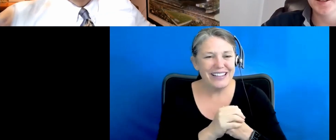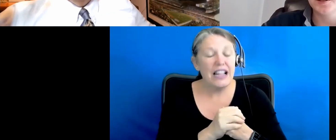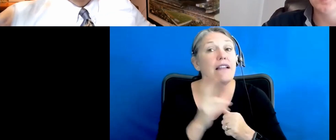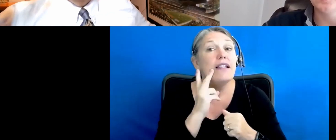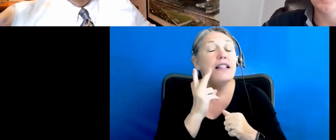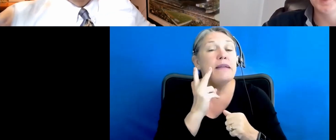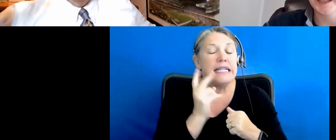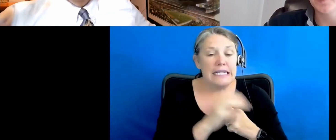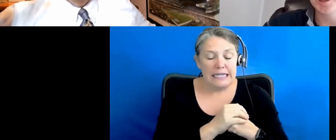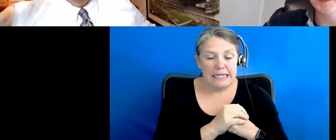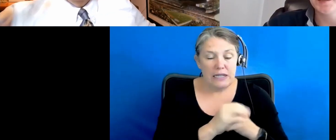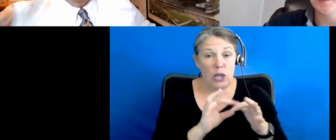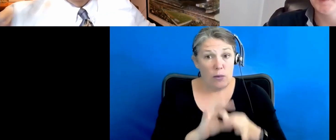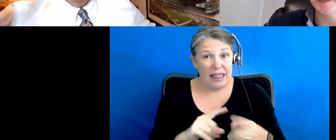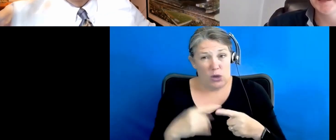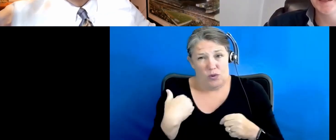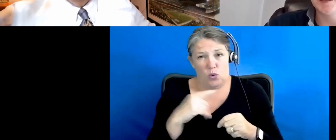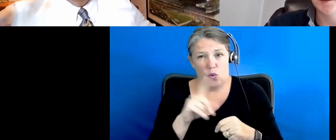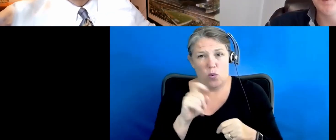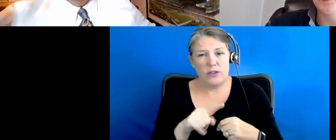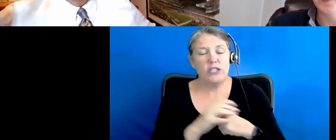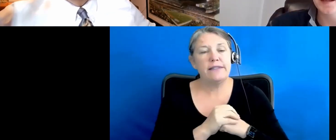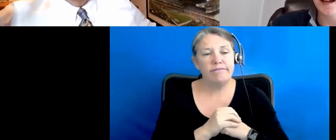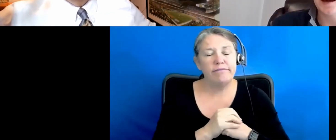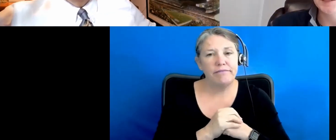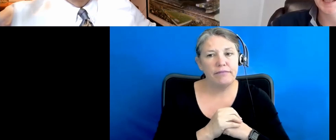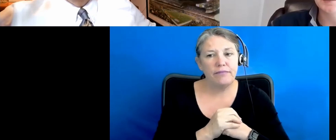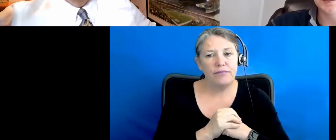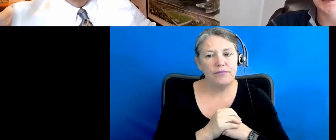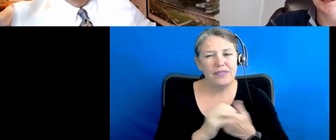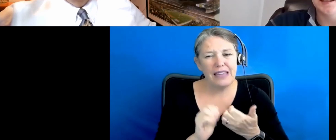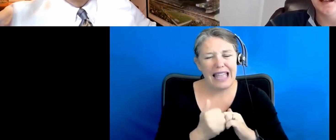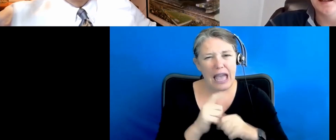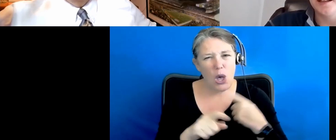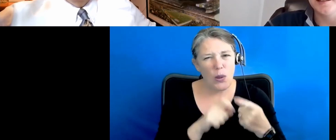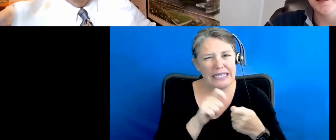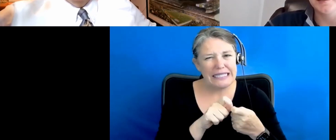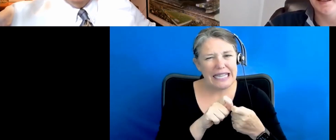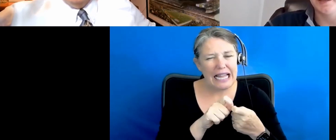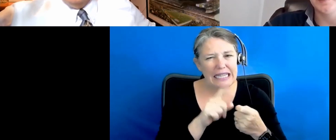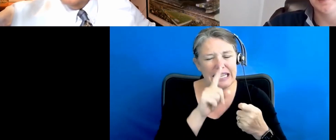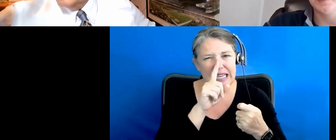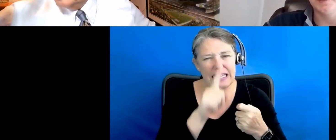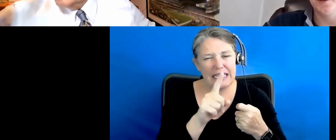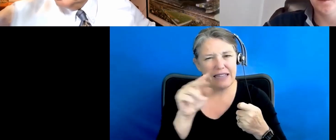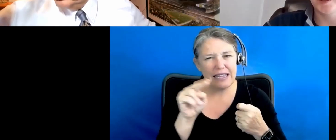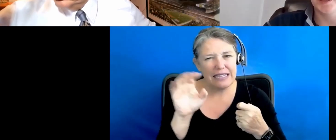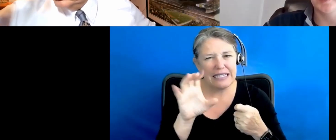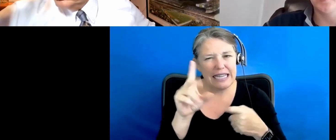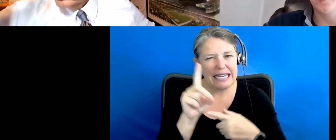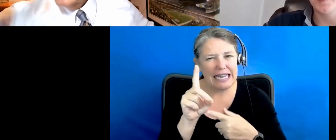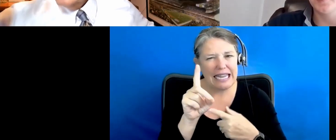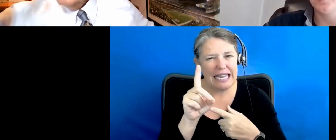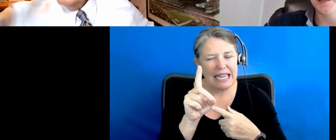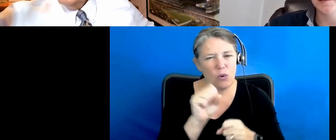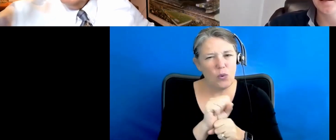Related to the last question a bit, how exactly is the NCD